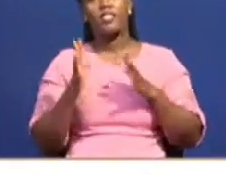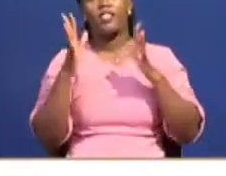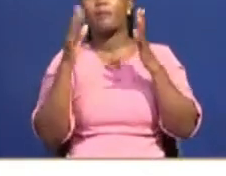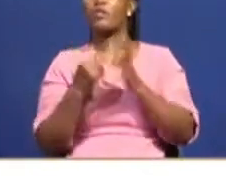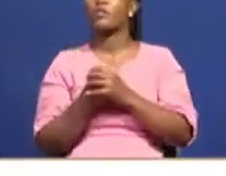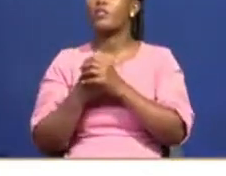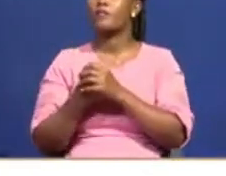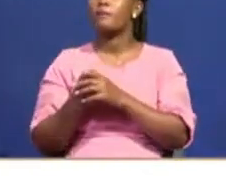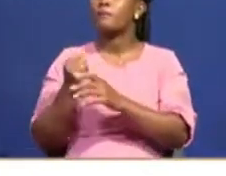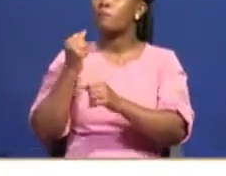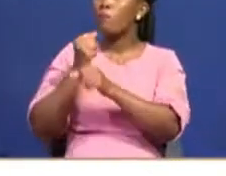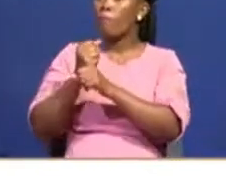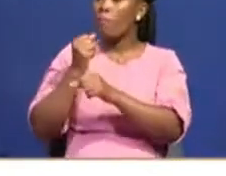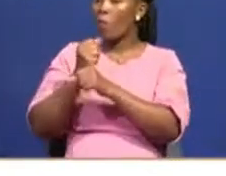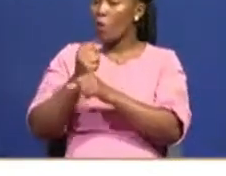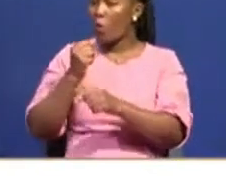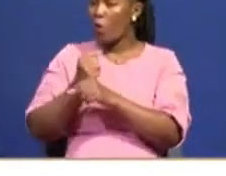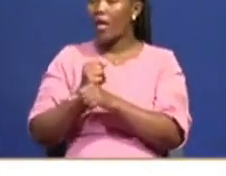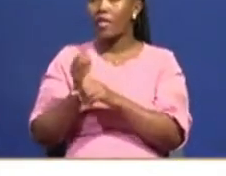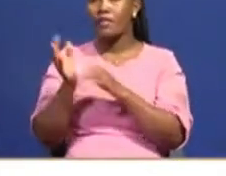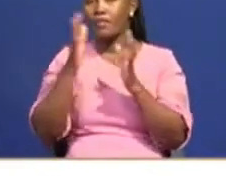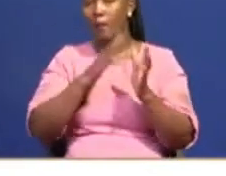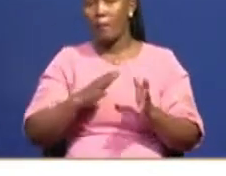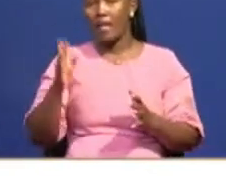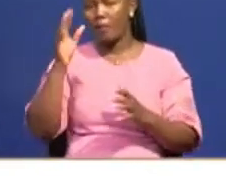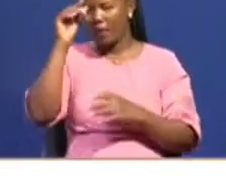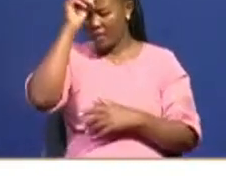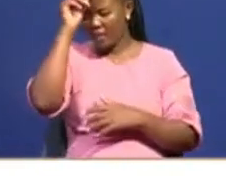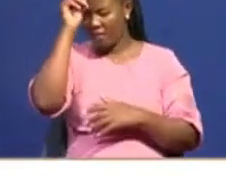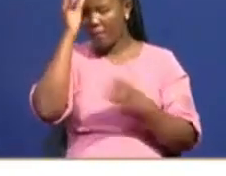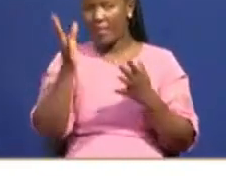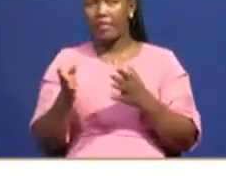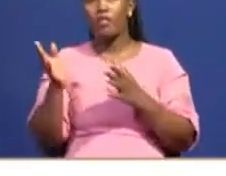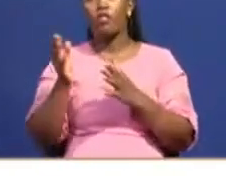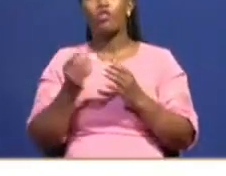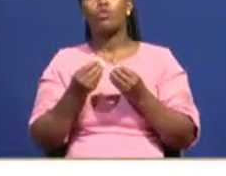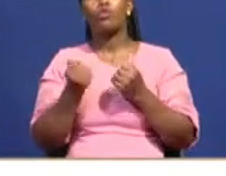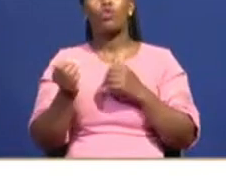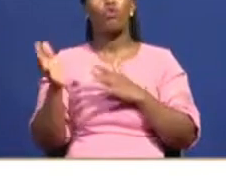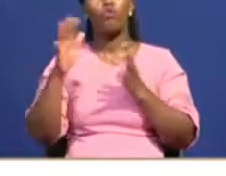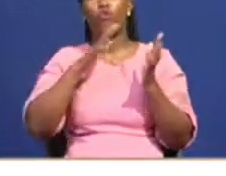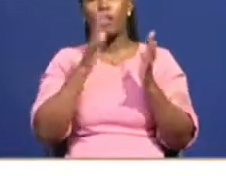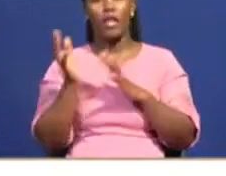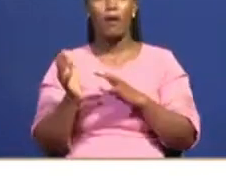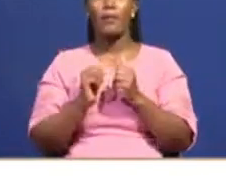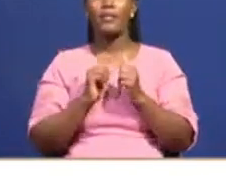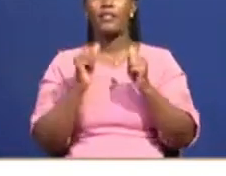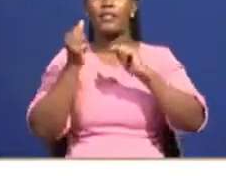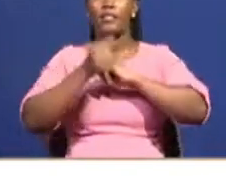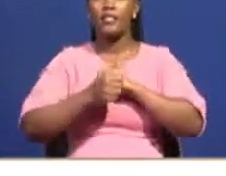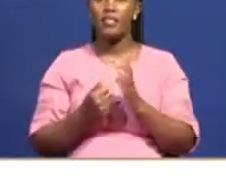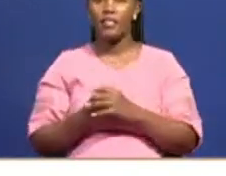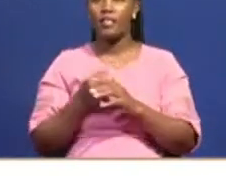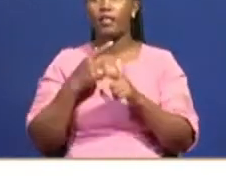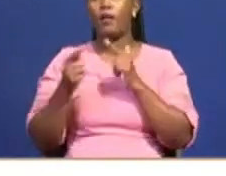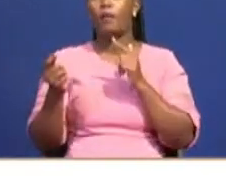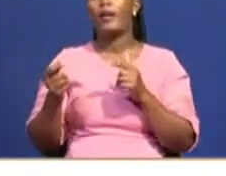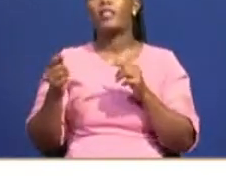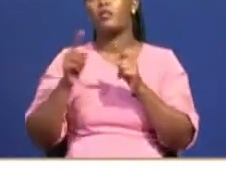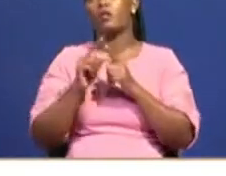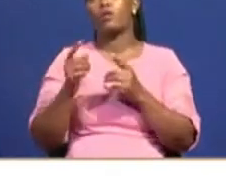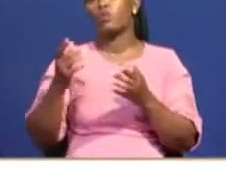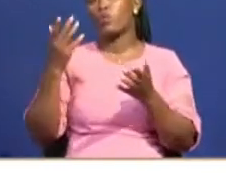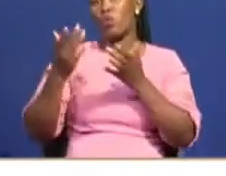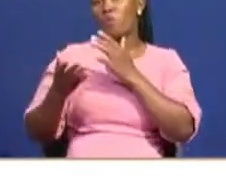by this administration towards addressing climate change. But again, as you have mentioned, our neighbors probably are also